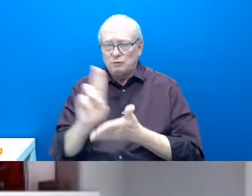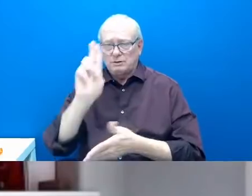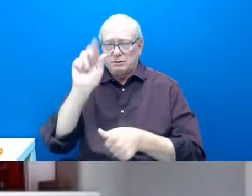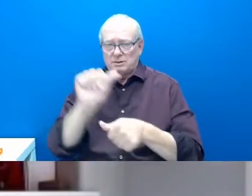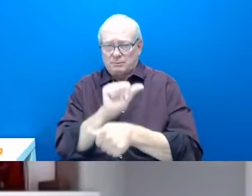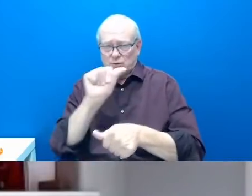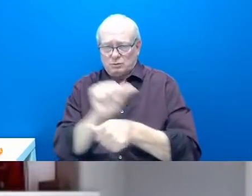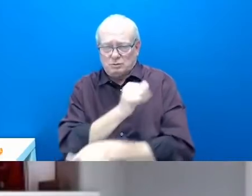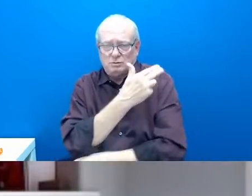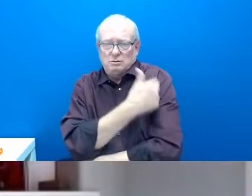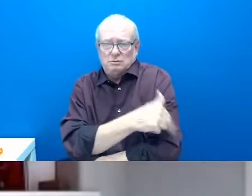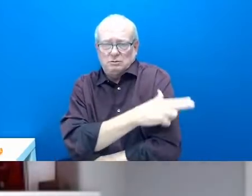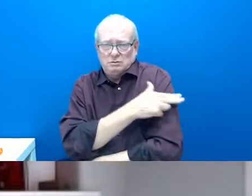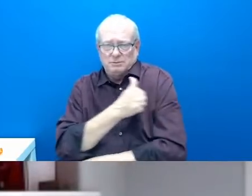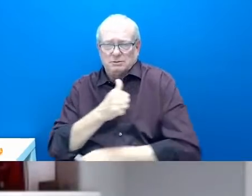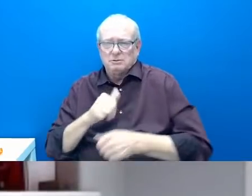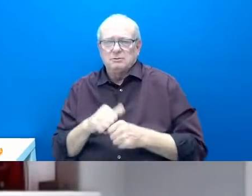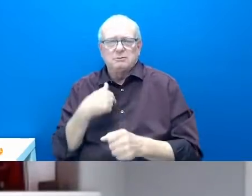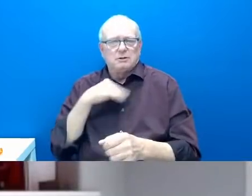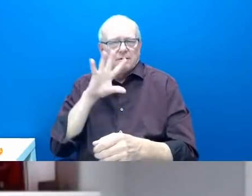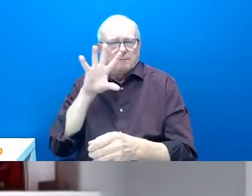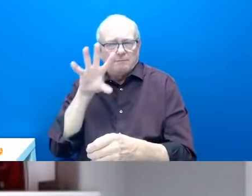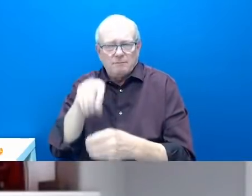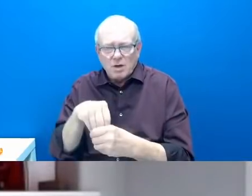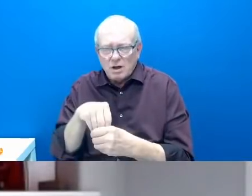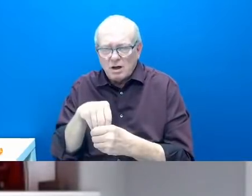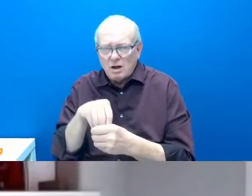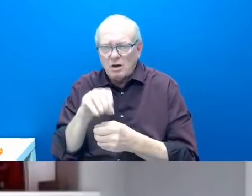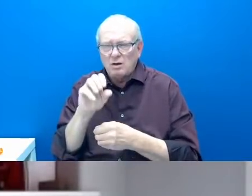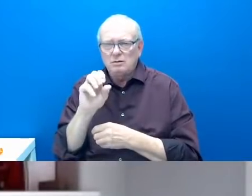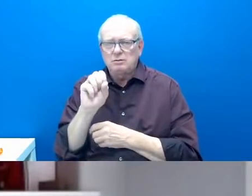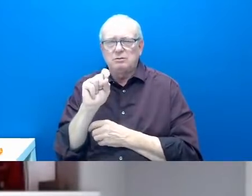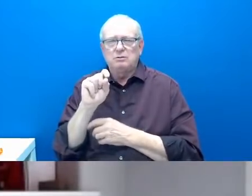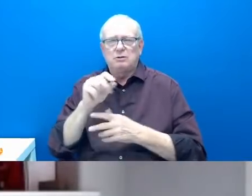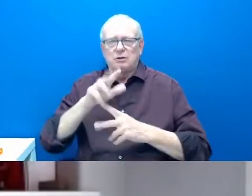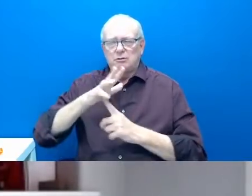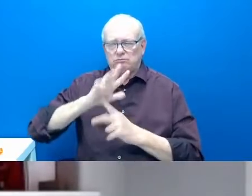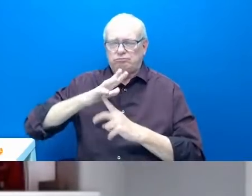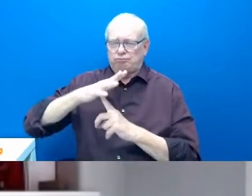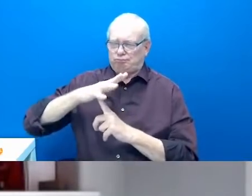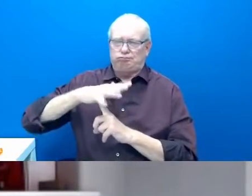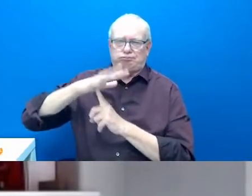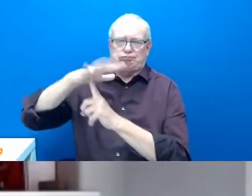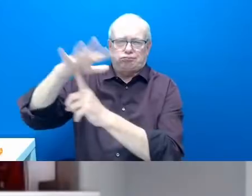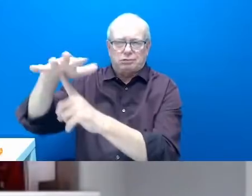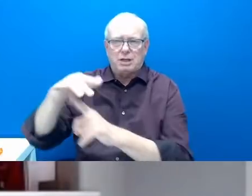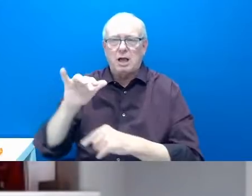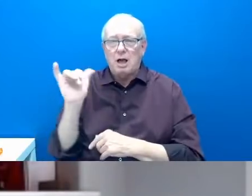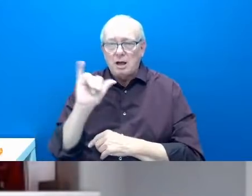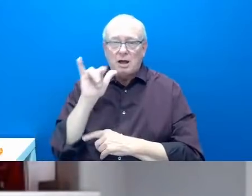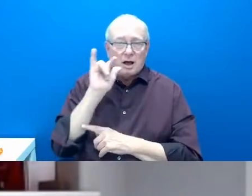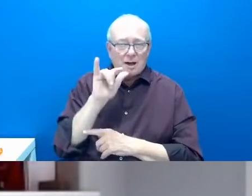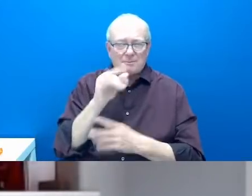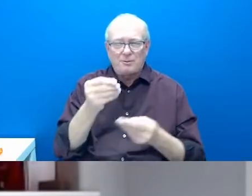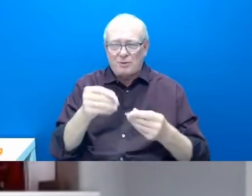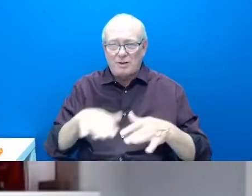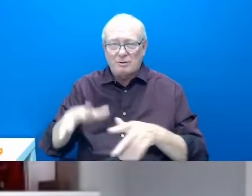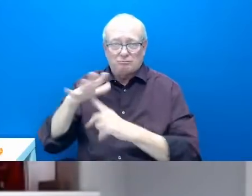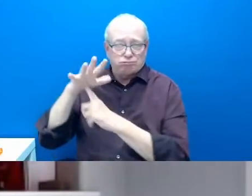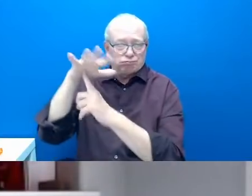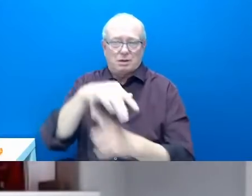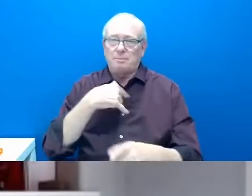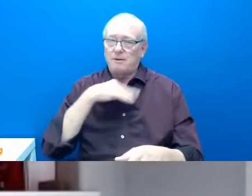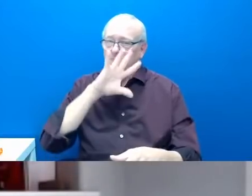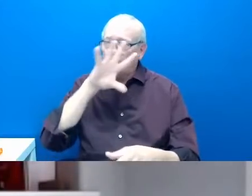I deal a lot with everything from helicopters to planes to ground. And I deal a lot with transportation of